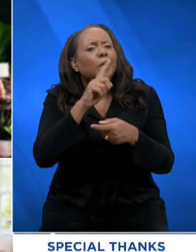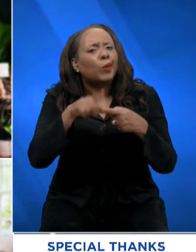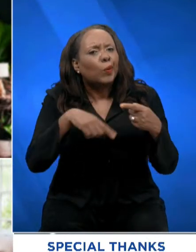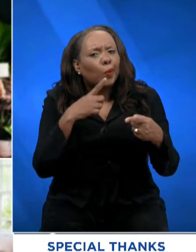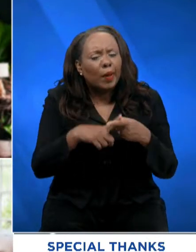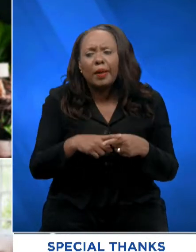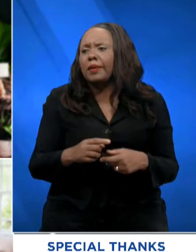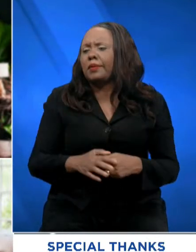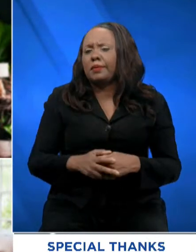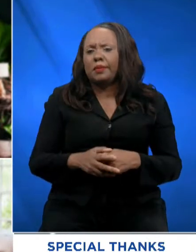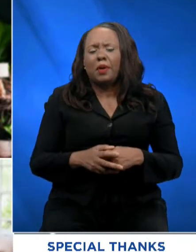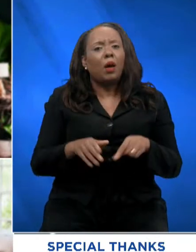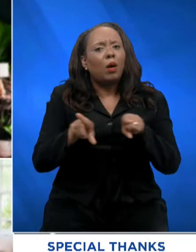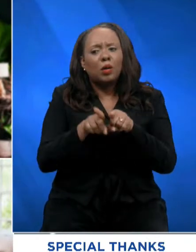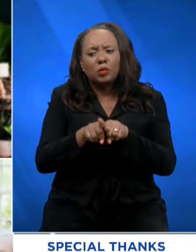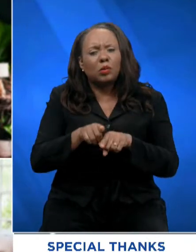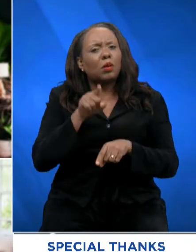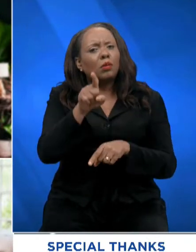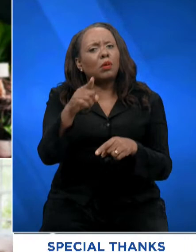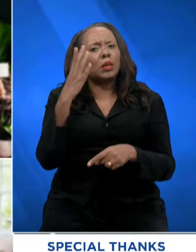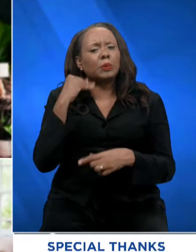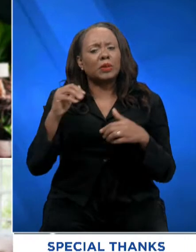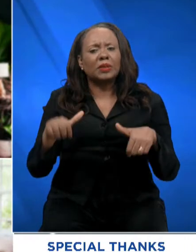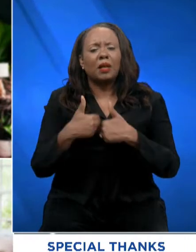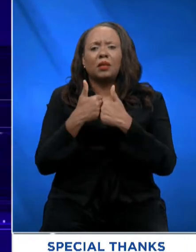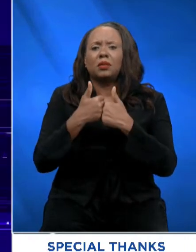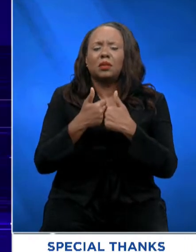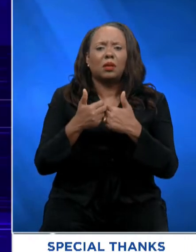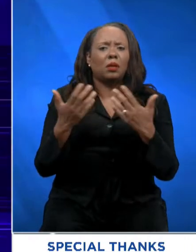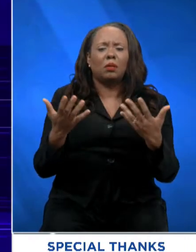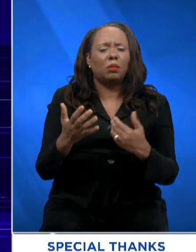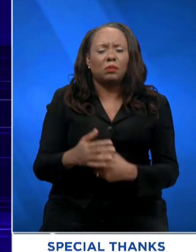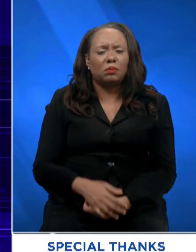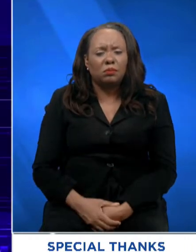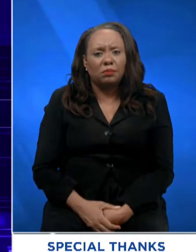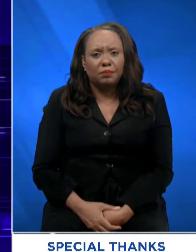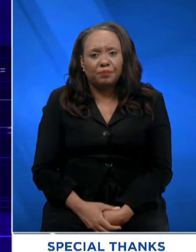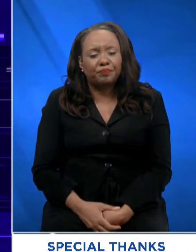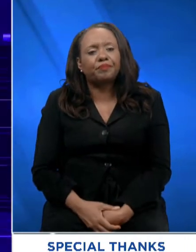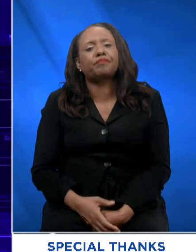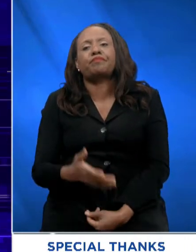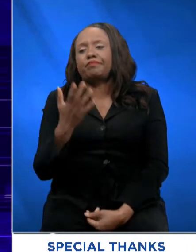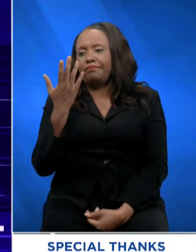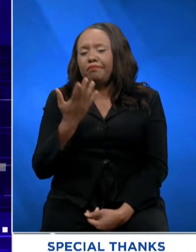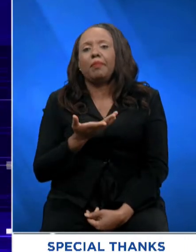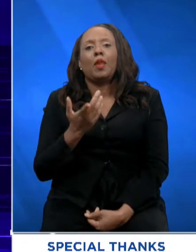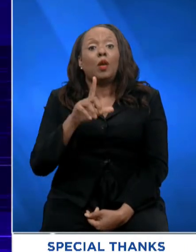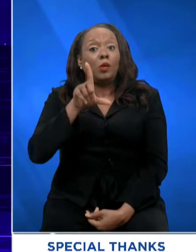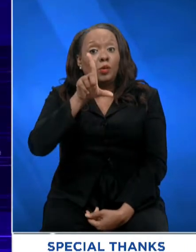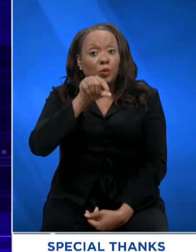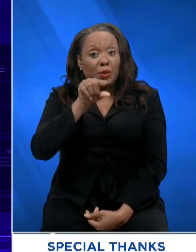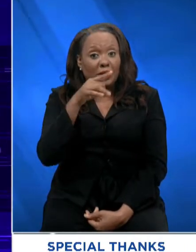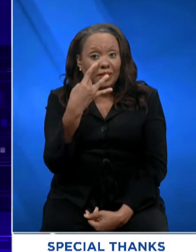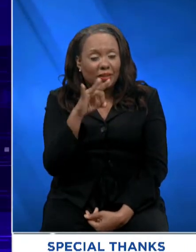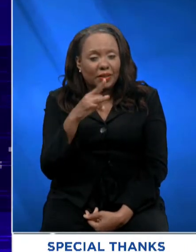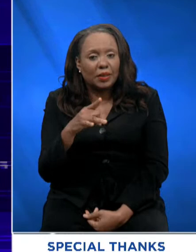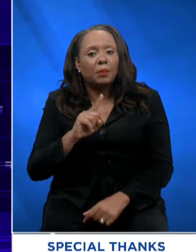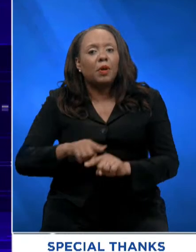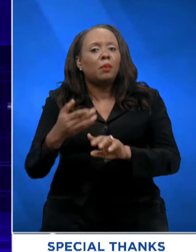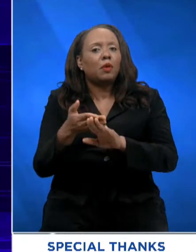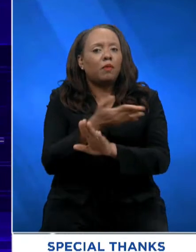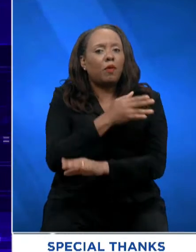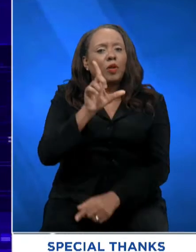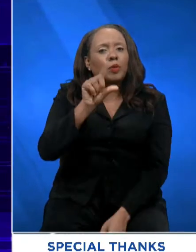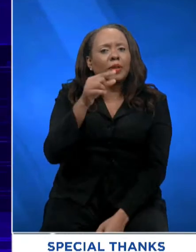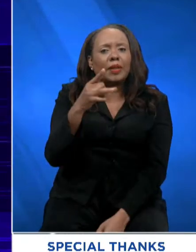these challenges with diabetic retinopathy? I would say that probably in 2018, but remember before I denied it, I would not